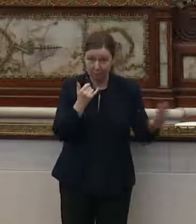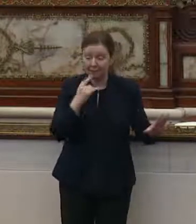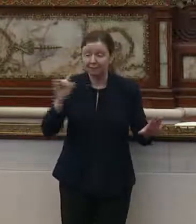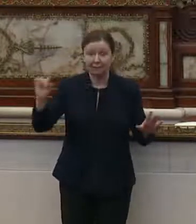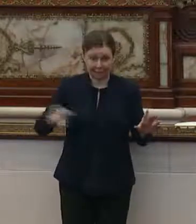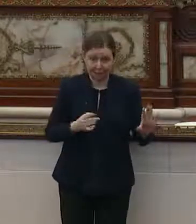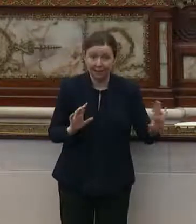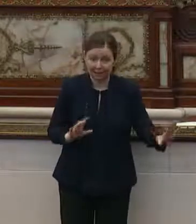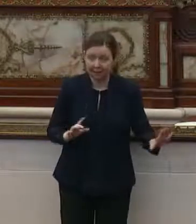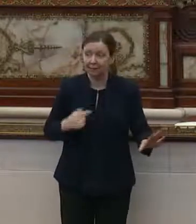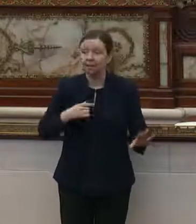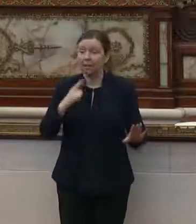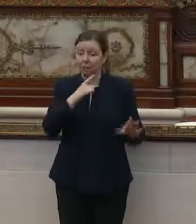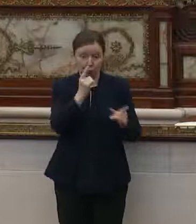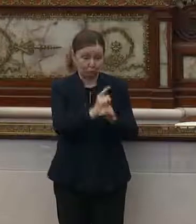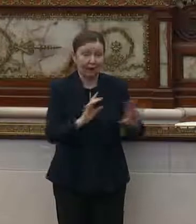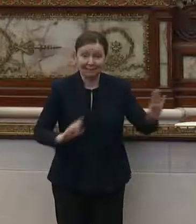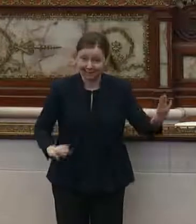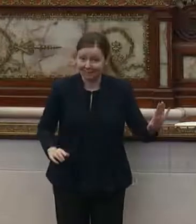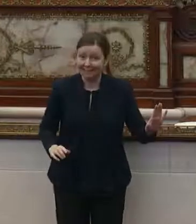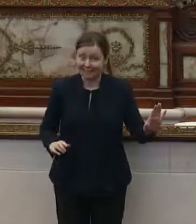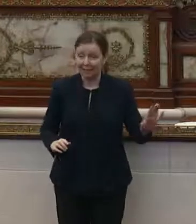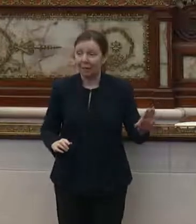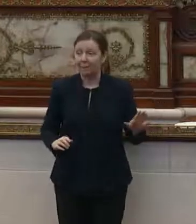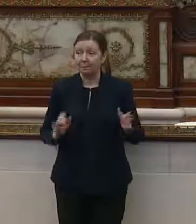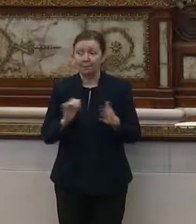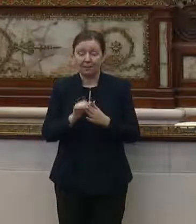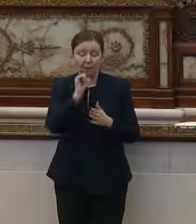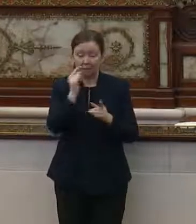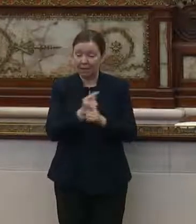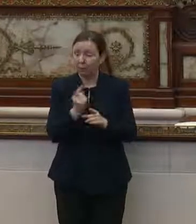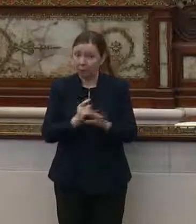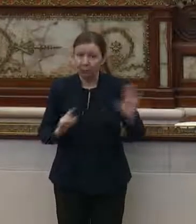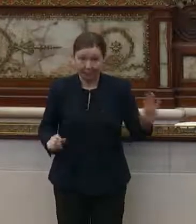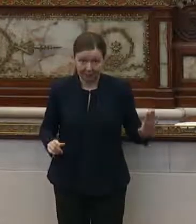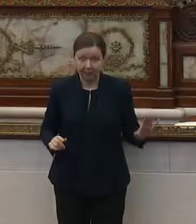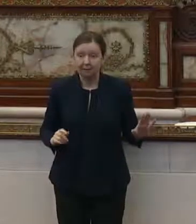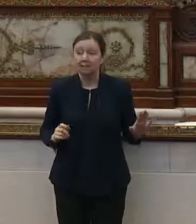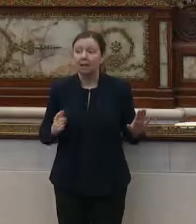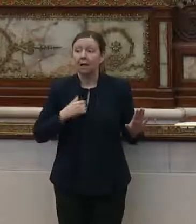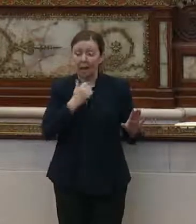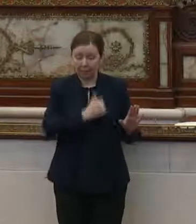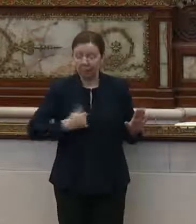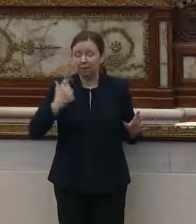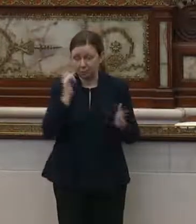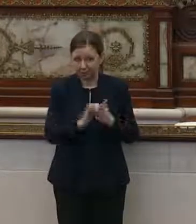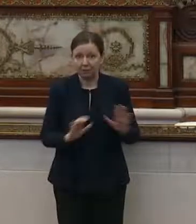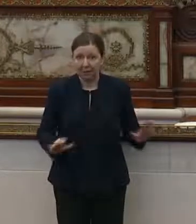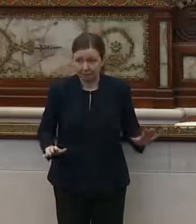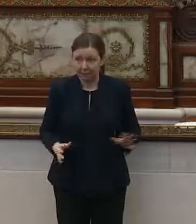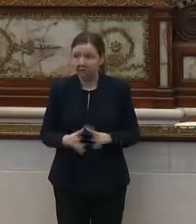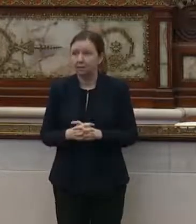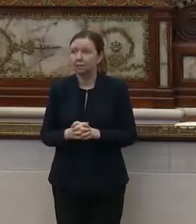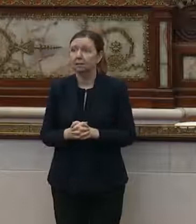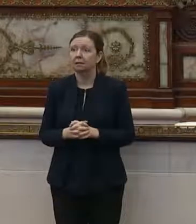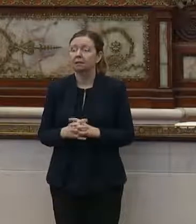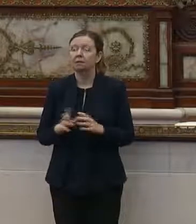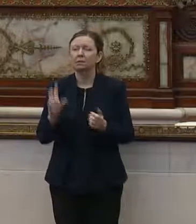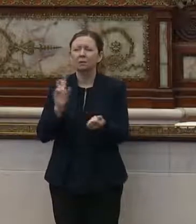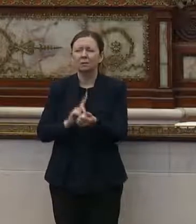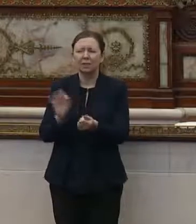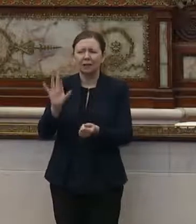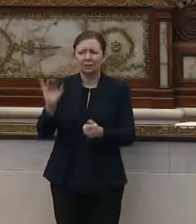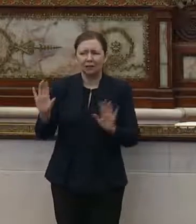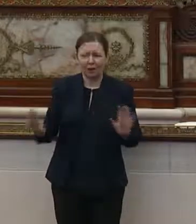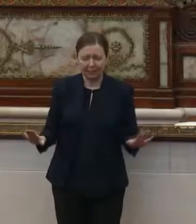quite offended. And I said, you're right, that was not appropriate. And I apologize for that. So Dr. Farley, I think